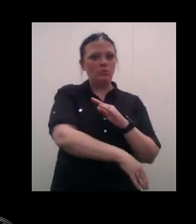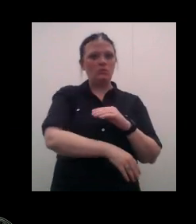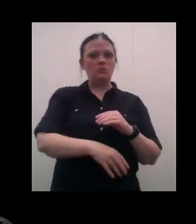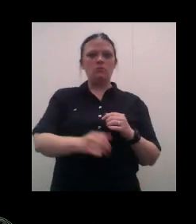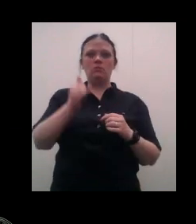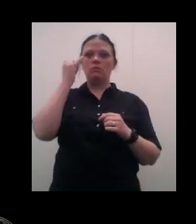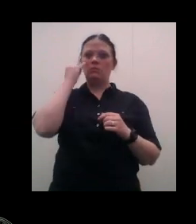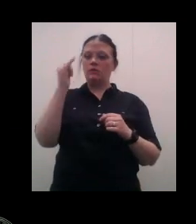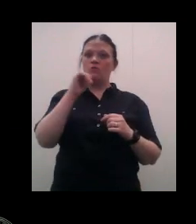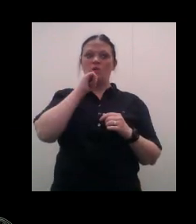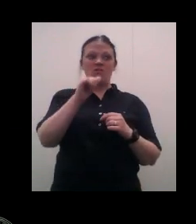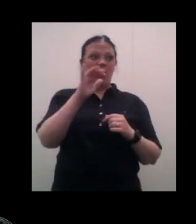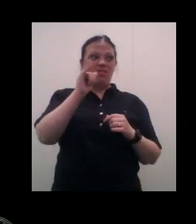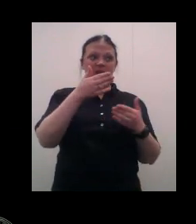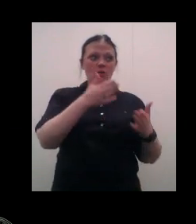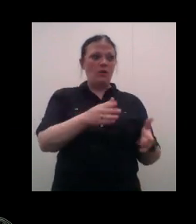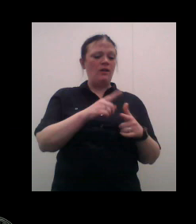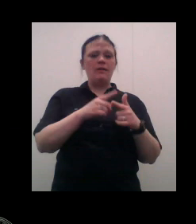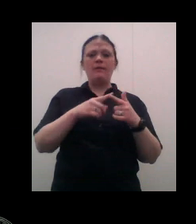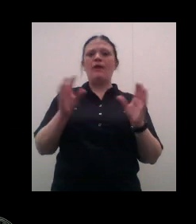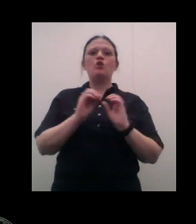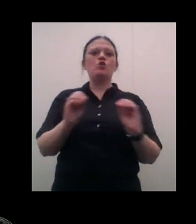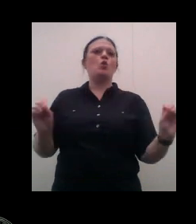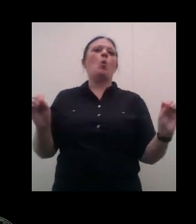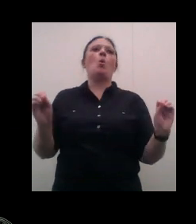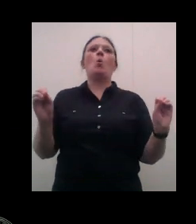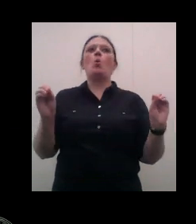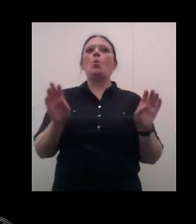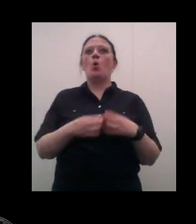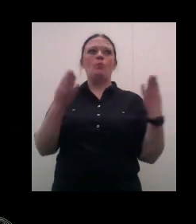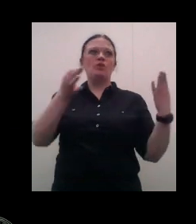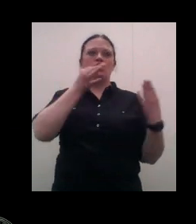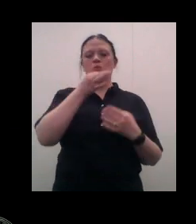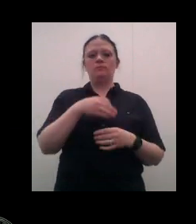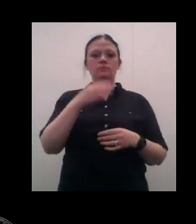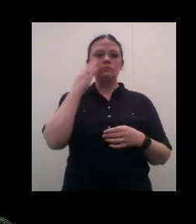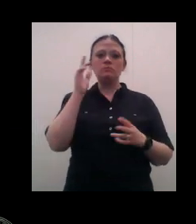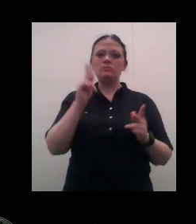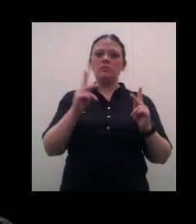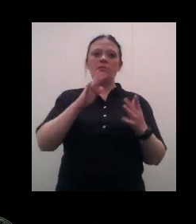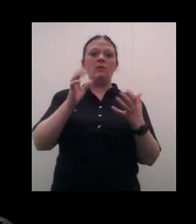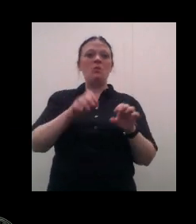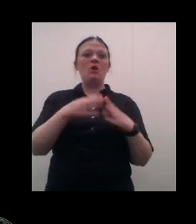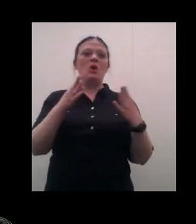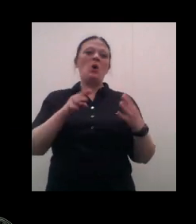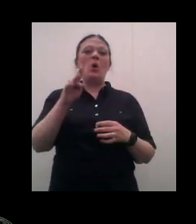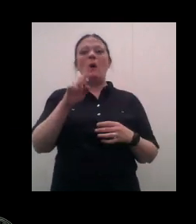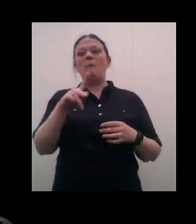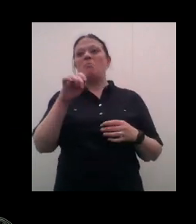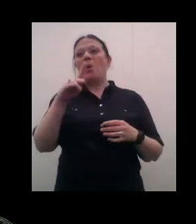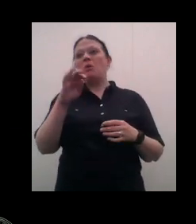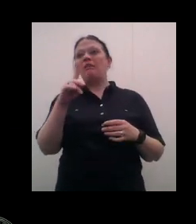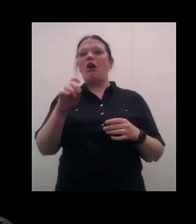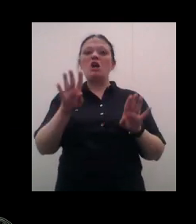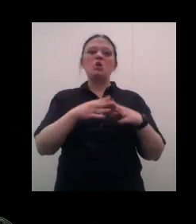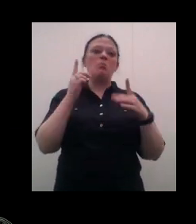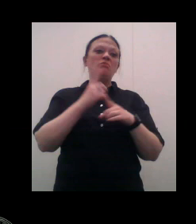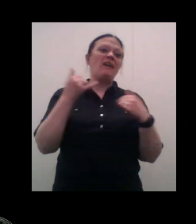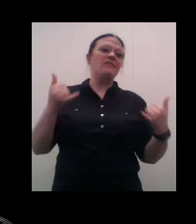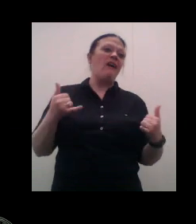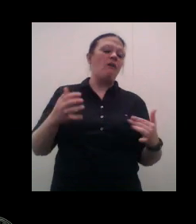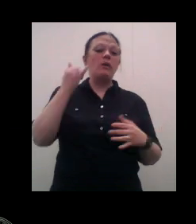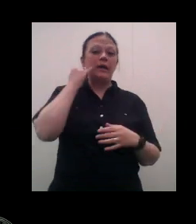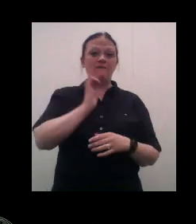that direction, there's going to be no opening anytime soon. I know people want to open, saying Mark Poloncarz open this place right now. If